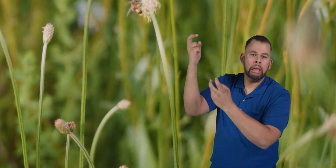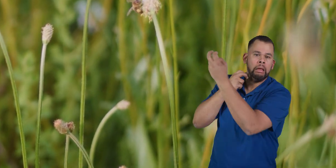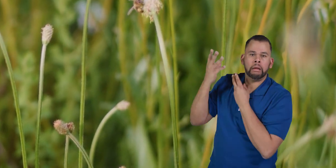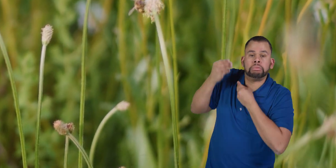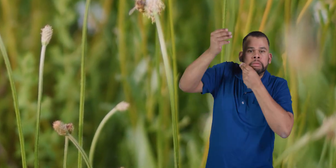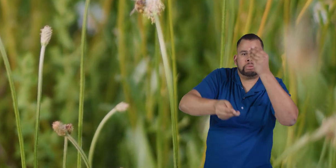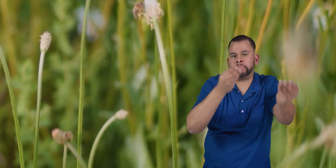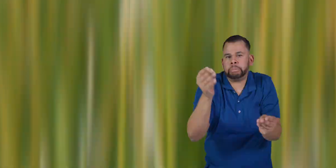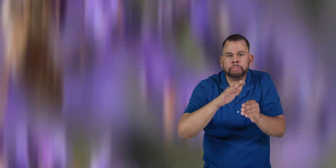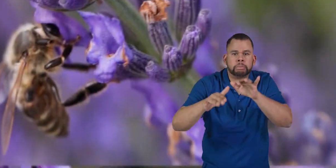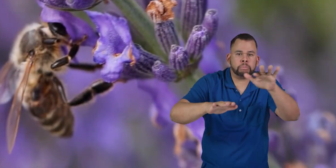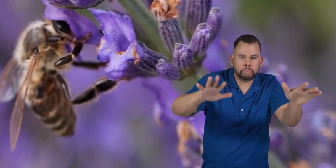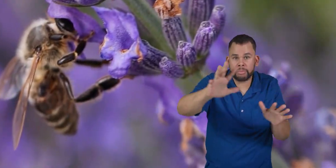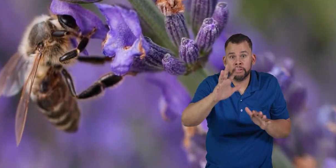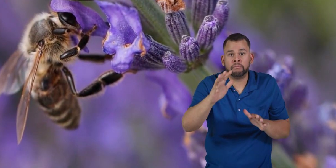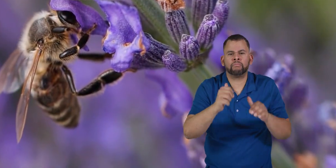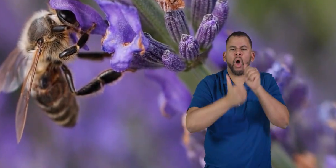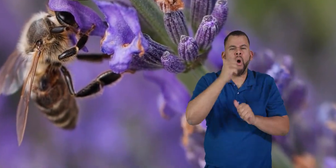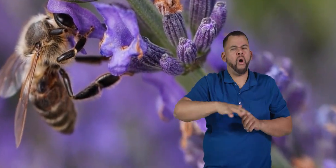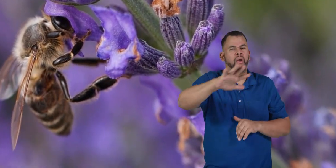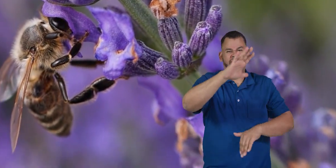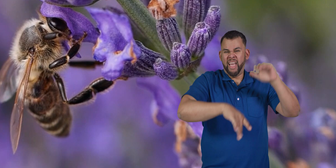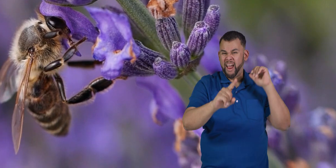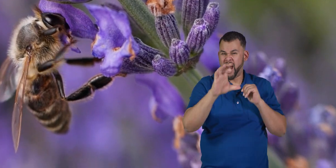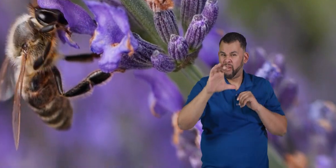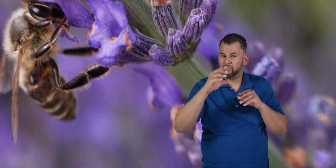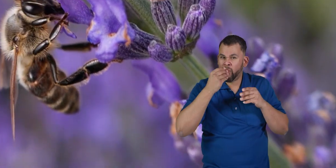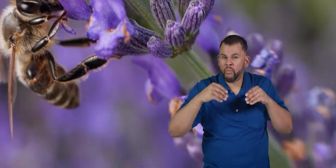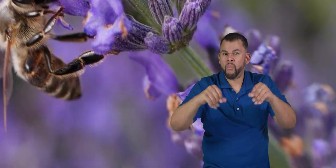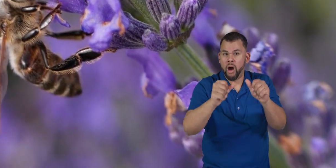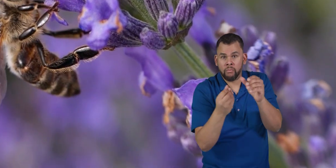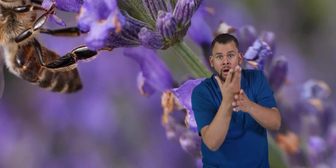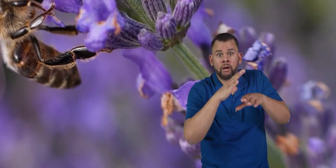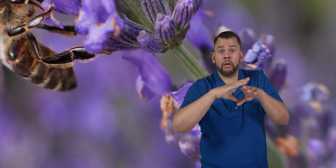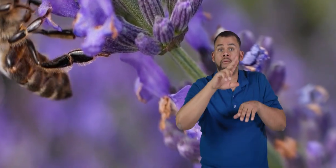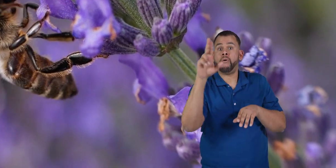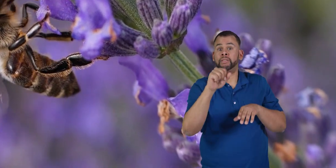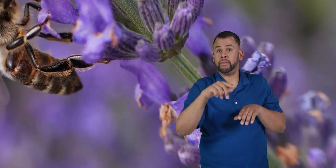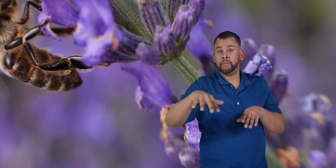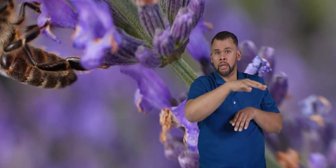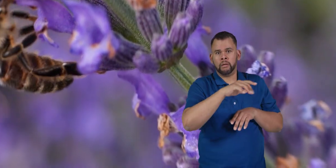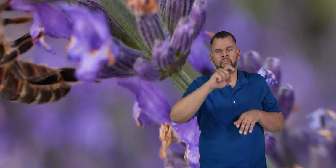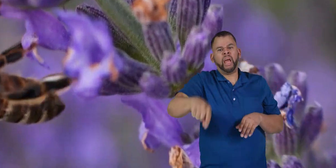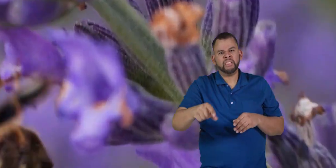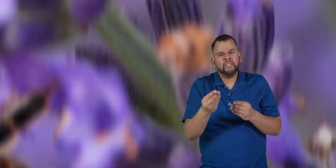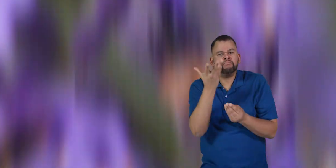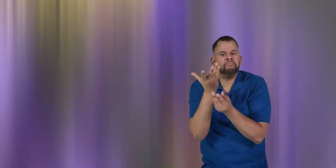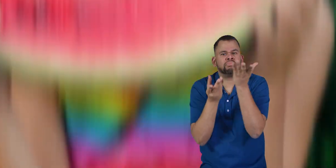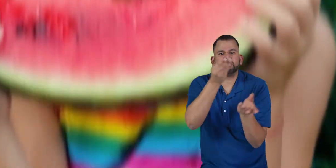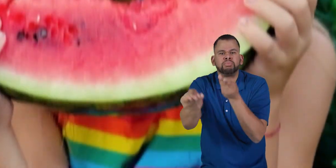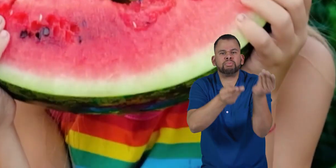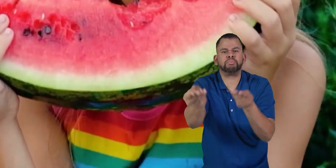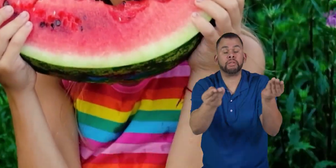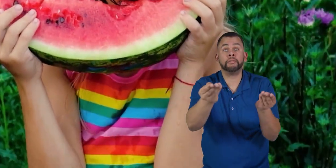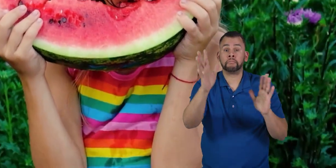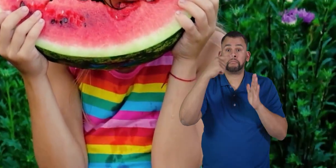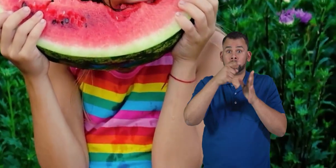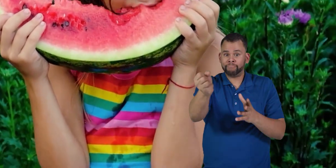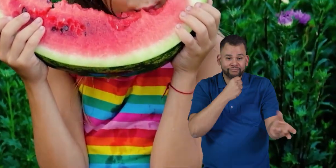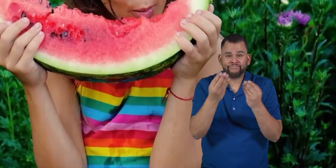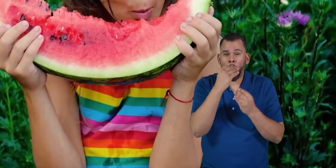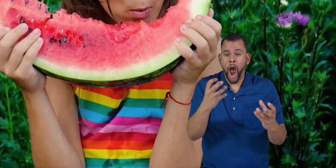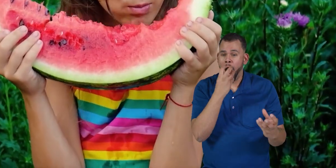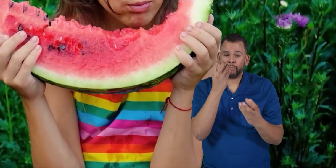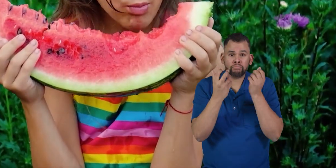percent need help and more than 100 crops grown in the united states must be pollinated that means